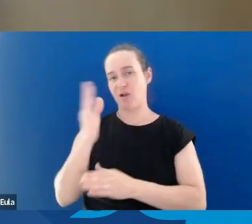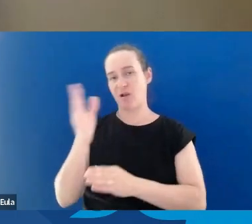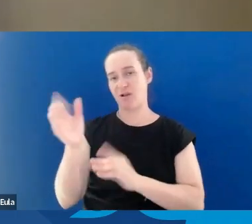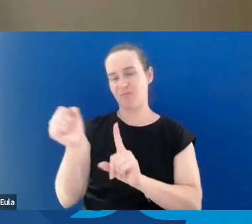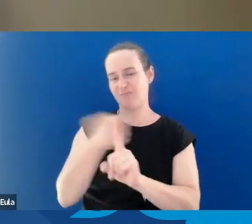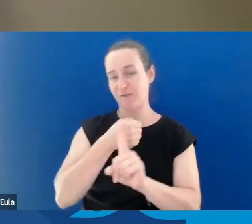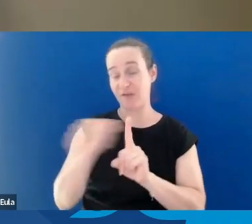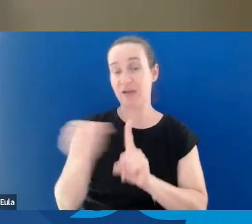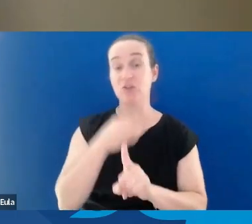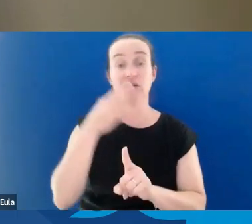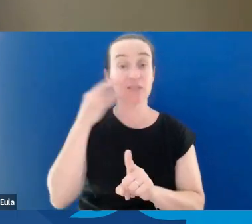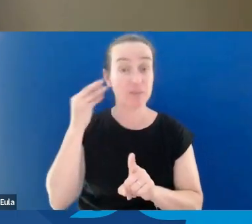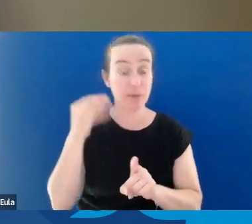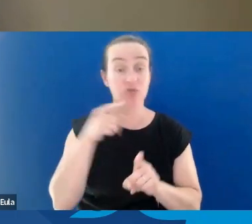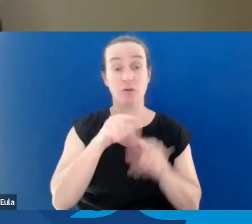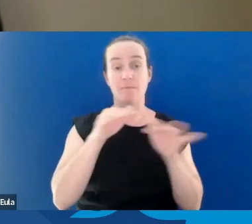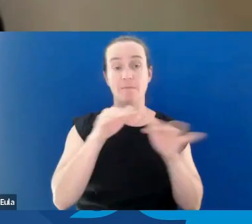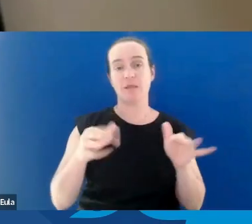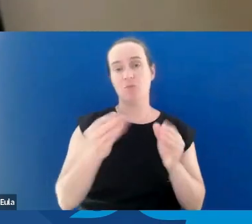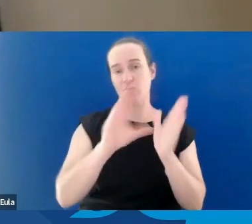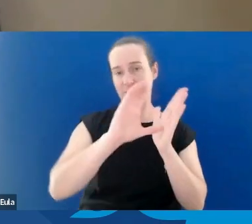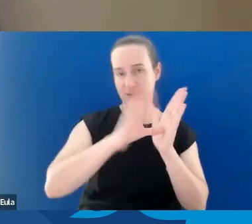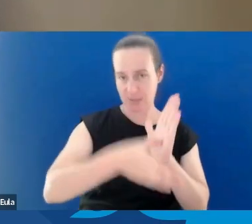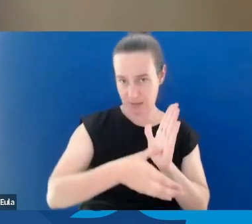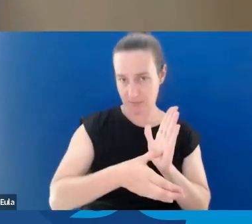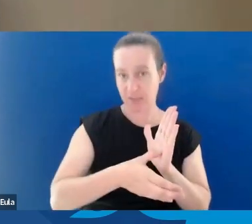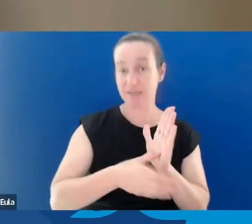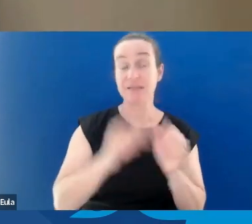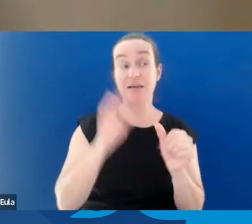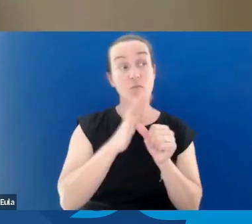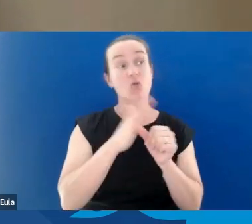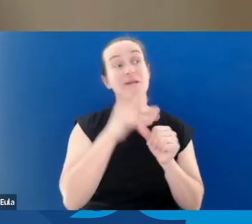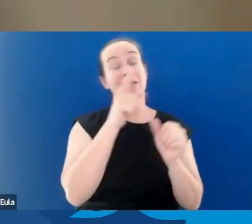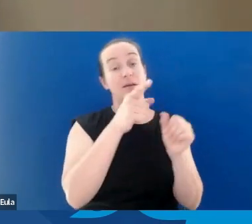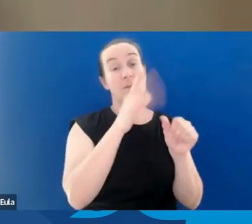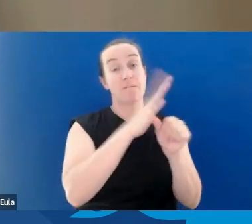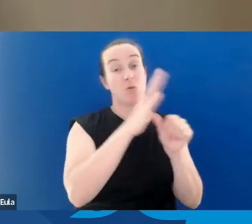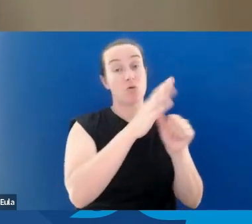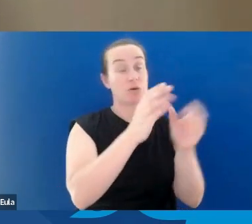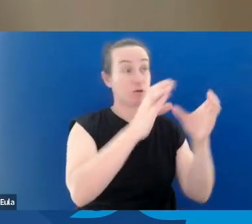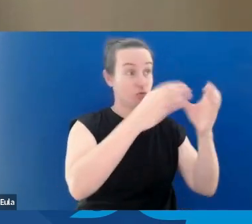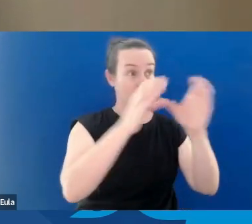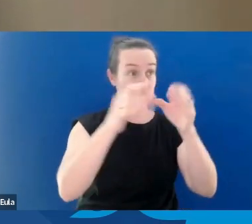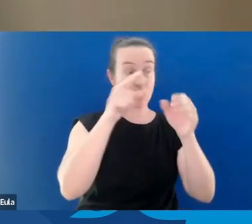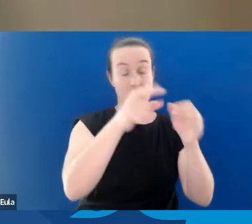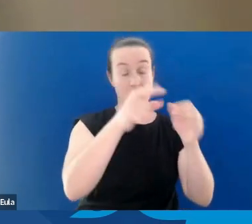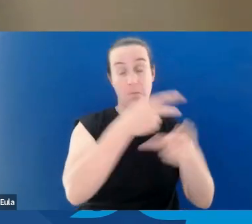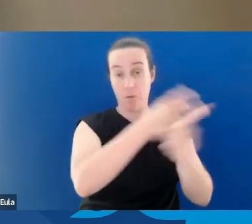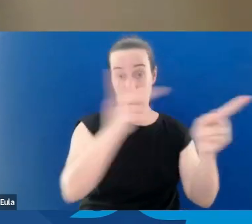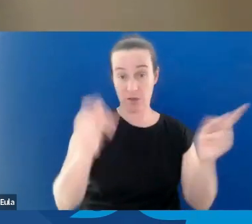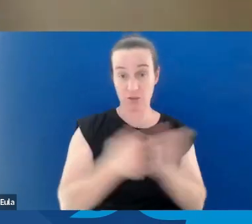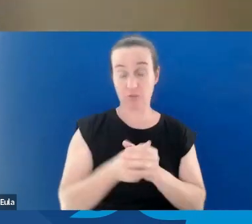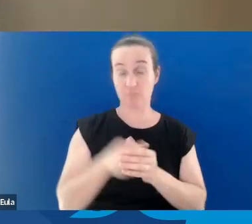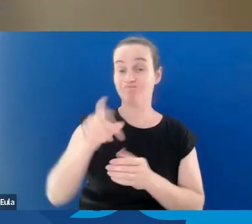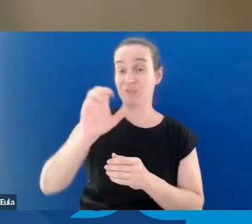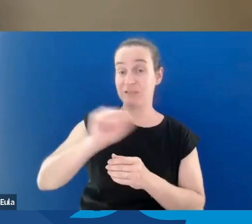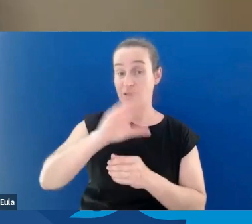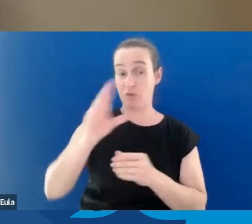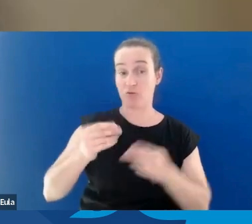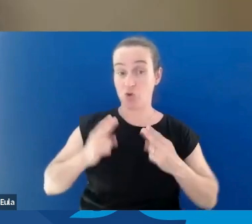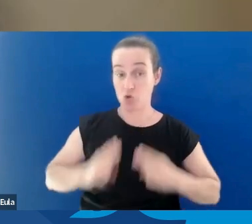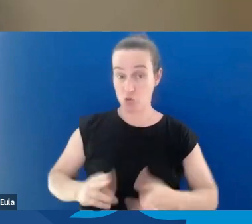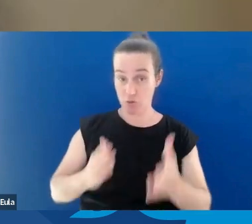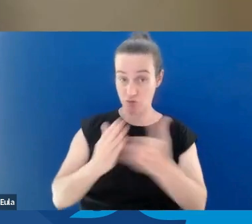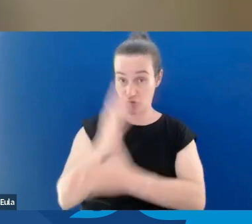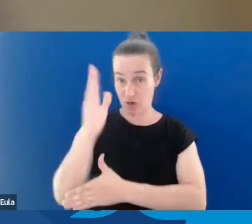by people with disabilities, and particularly key populations with disabilities. Our South African Human Rights